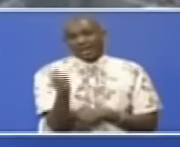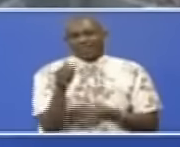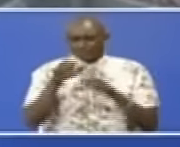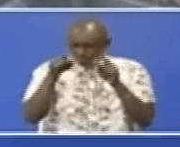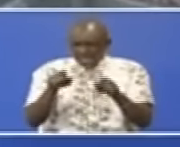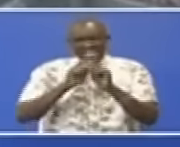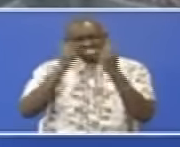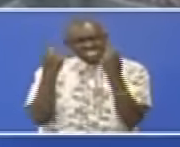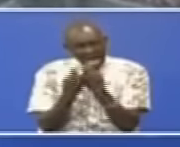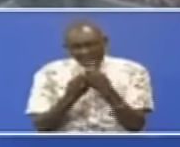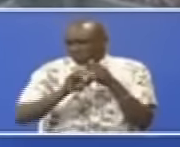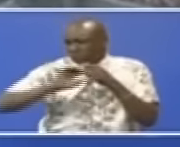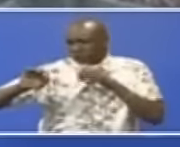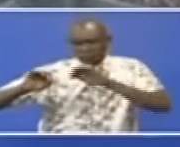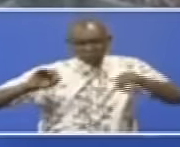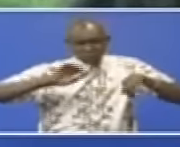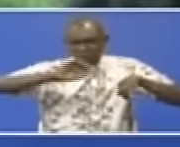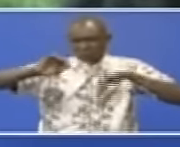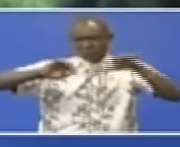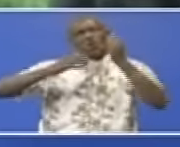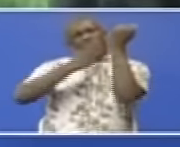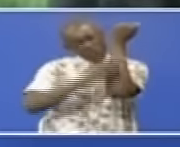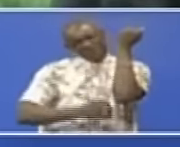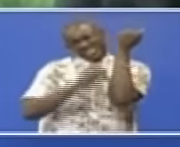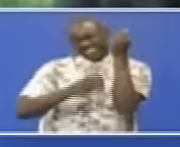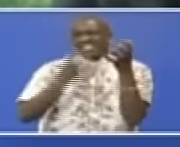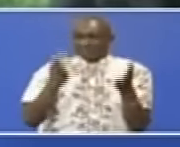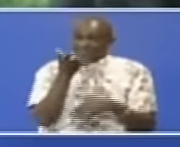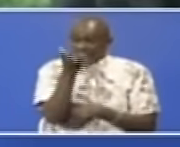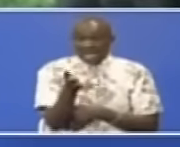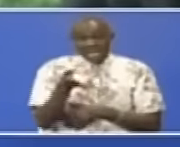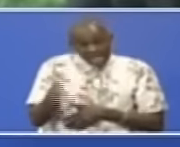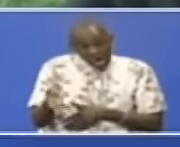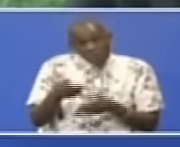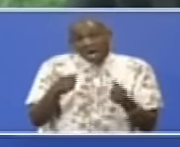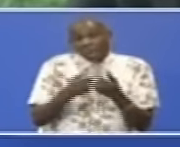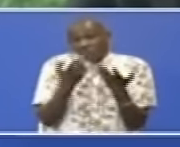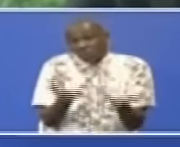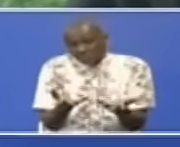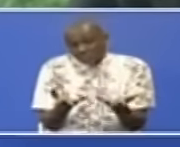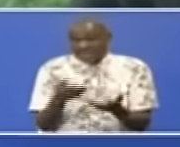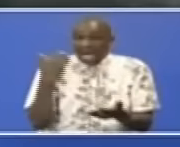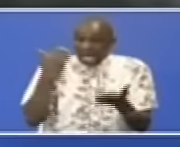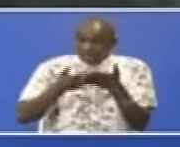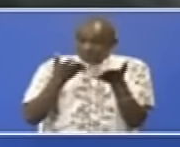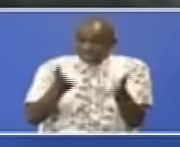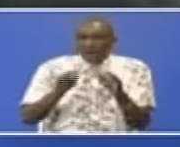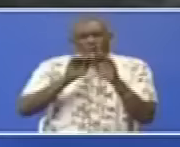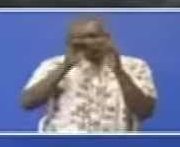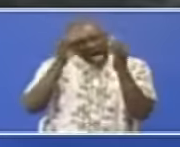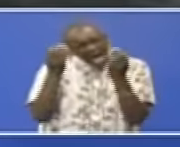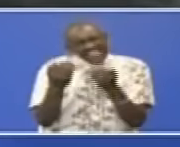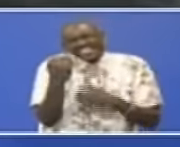ethnically divided the poverty-stricken country and destabilized what is still the world's youngest nation, which was